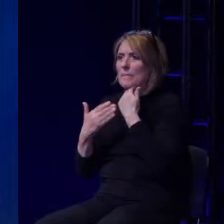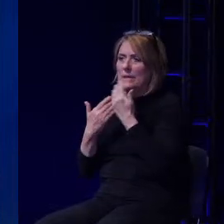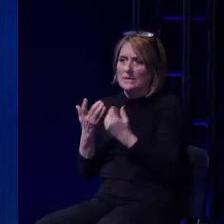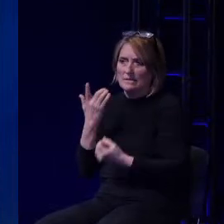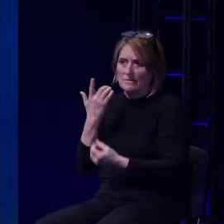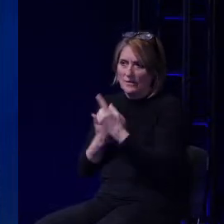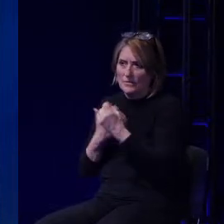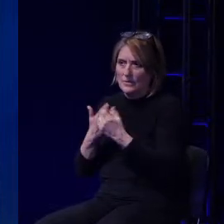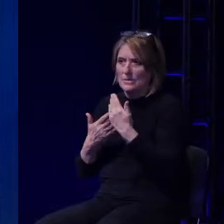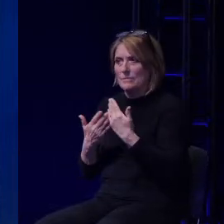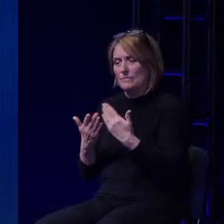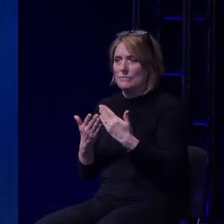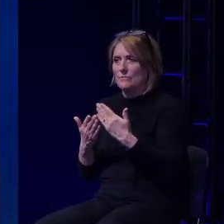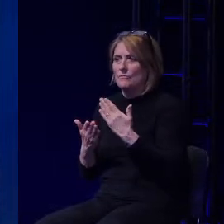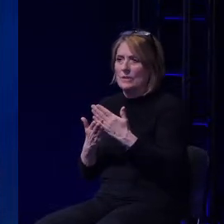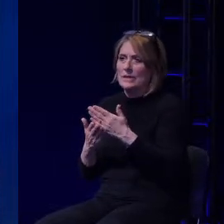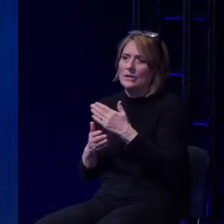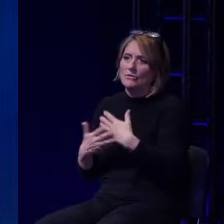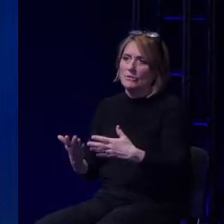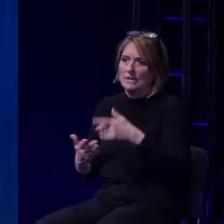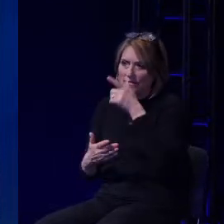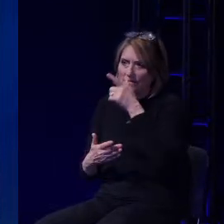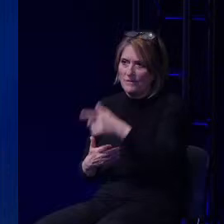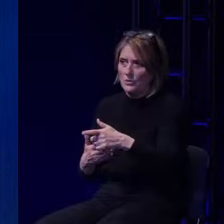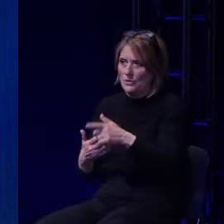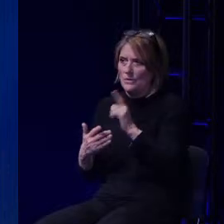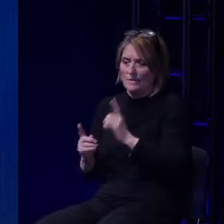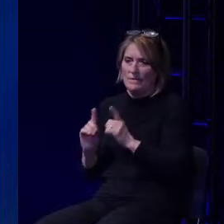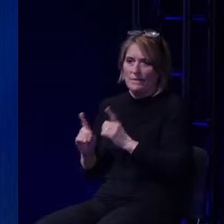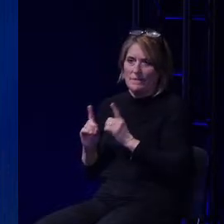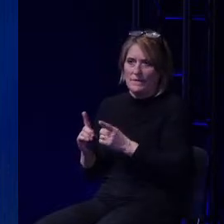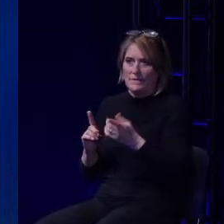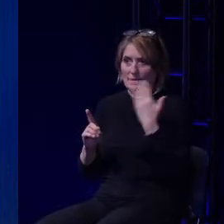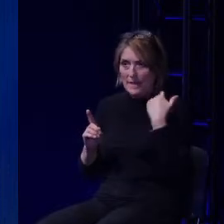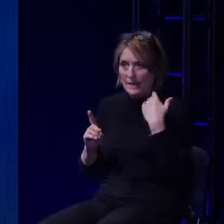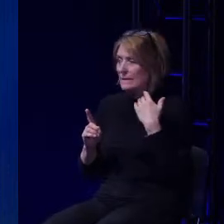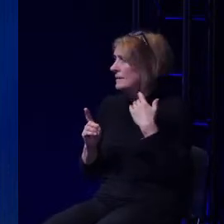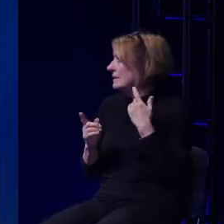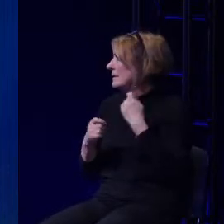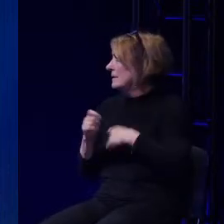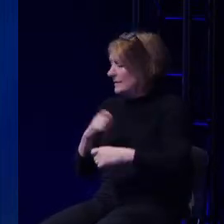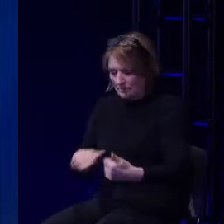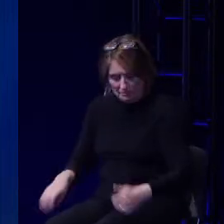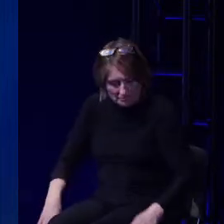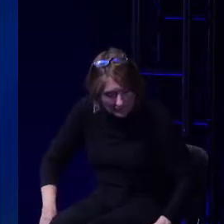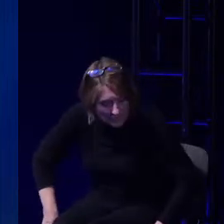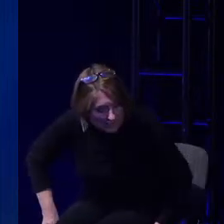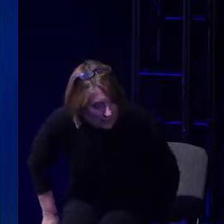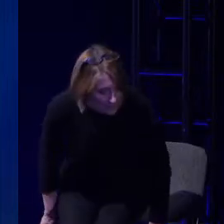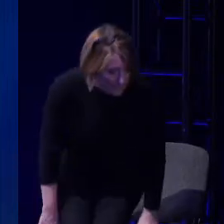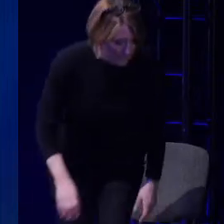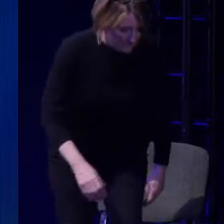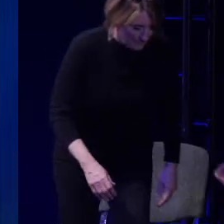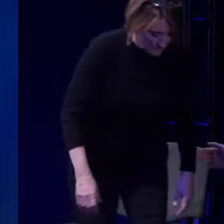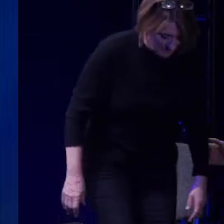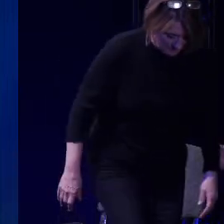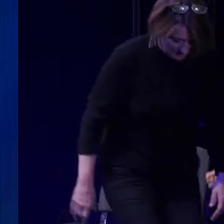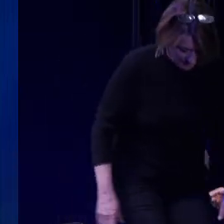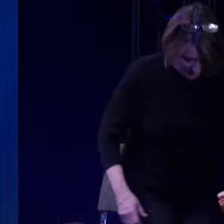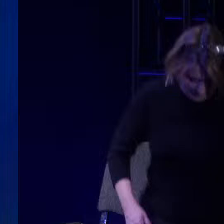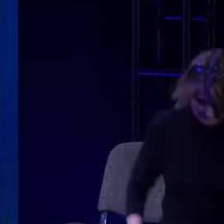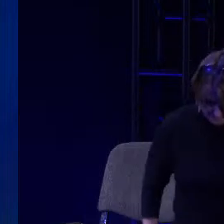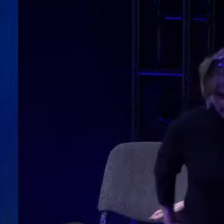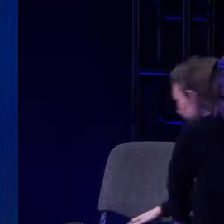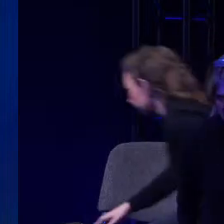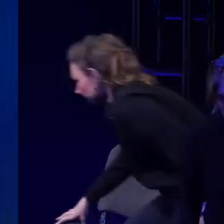that great fortune in that sense, but that was then it became my aim. Right. Okay. We'll come